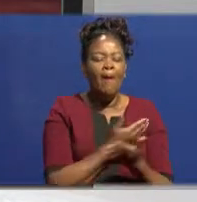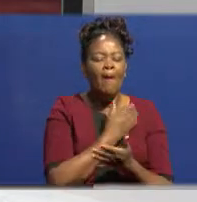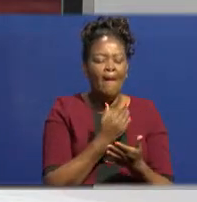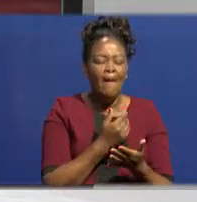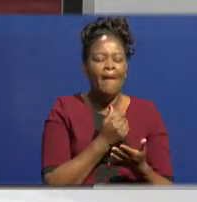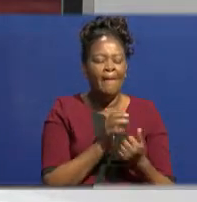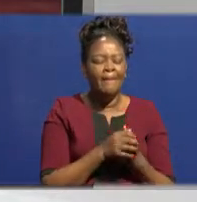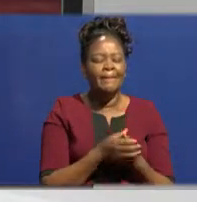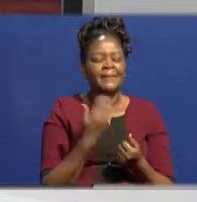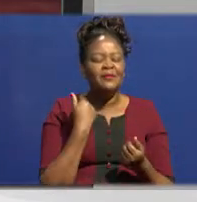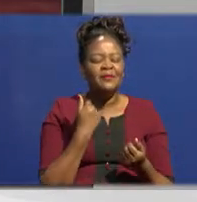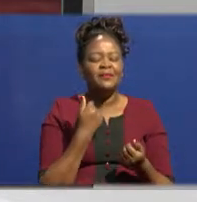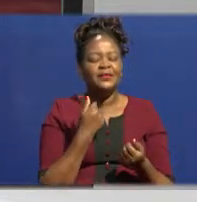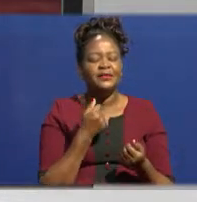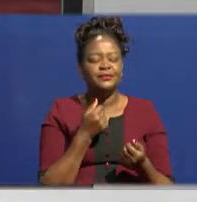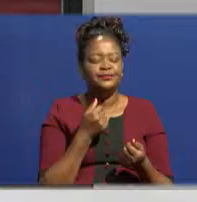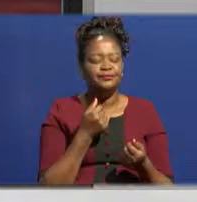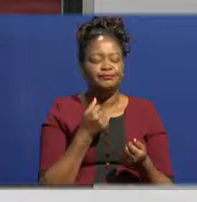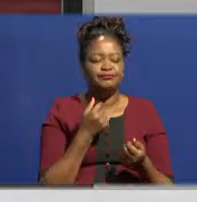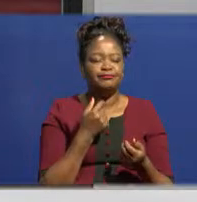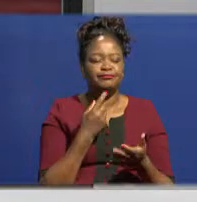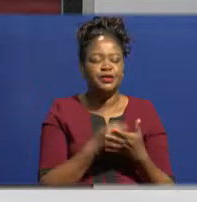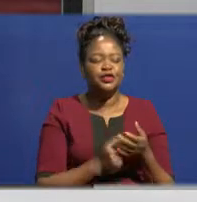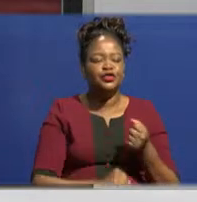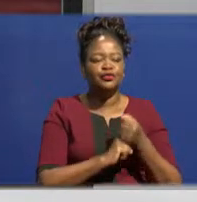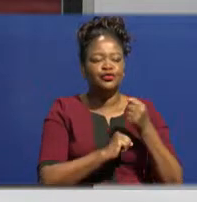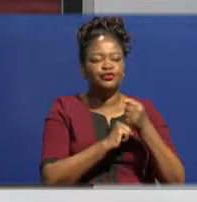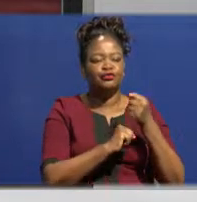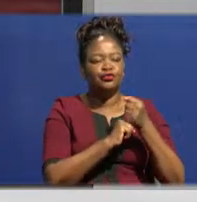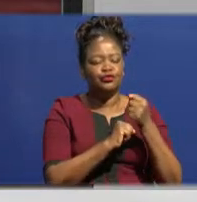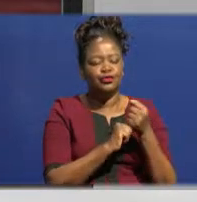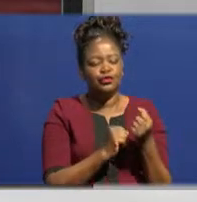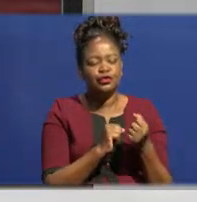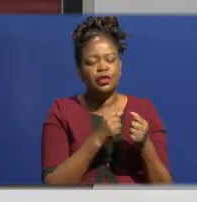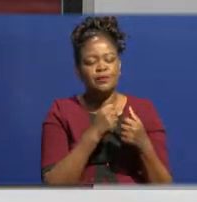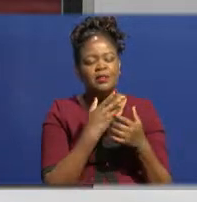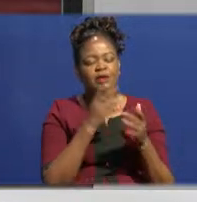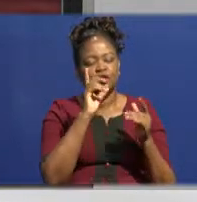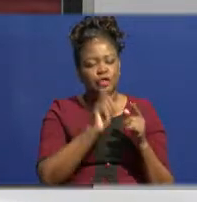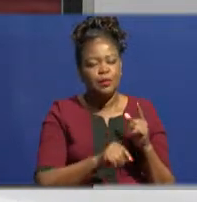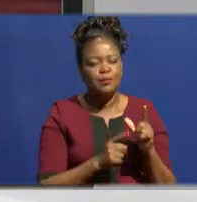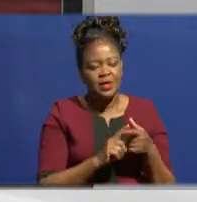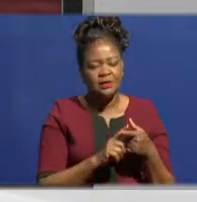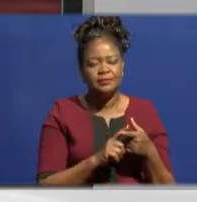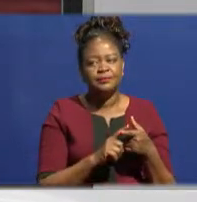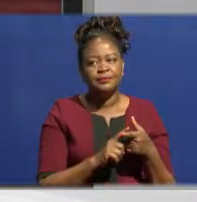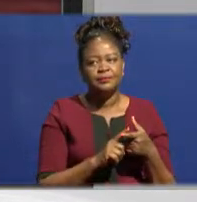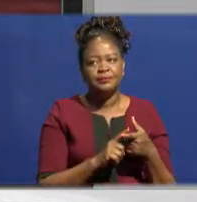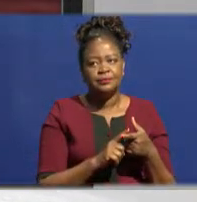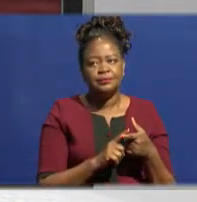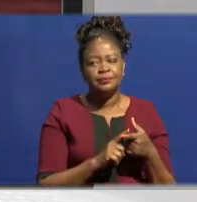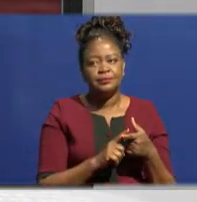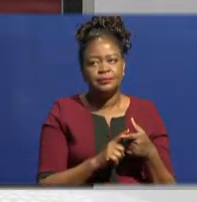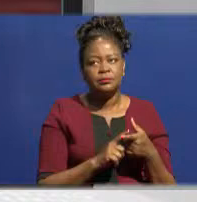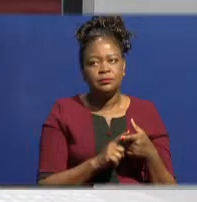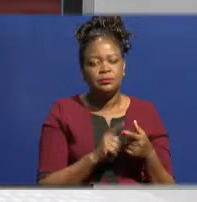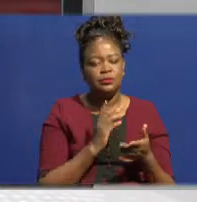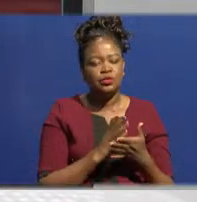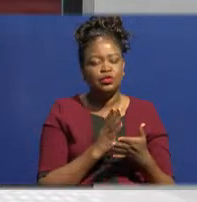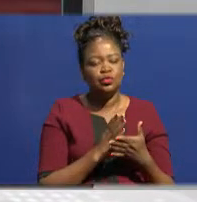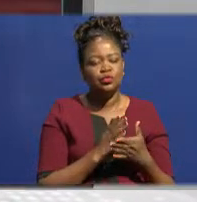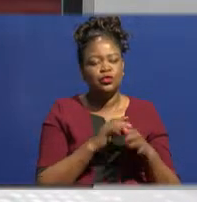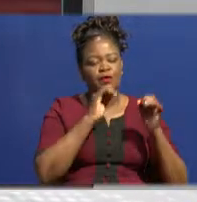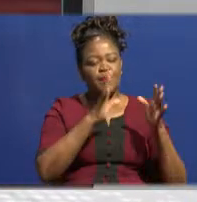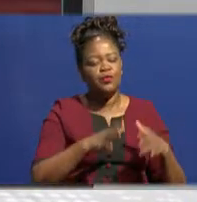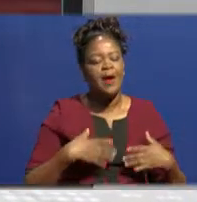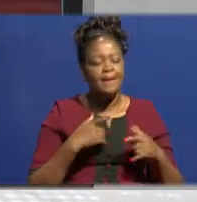subsidies, but announced the fertilizer one. And I can tell you for free that farmers are quite happy because of that.